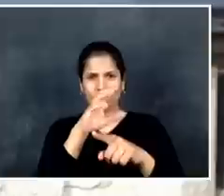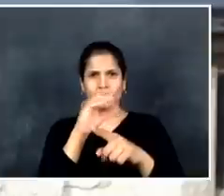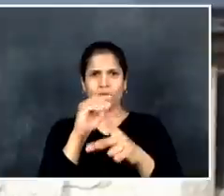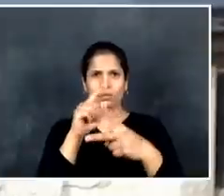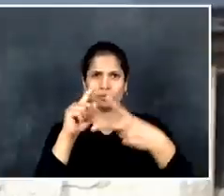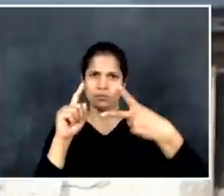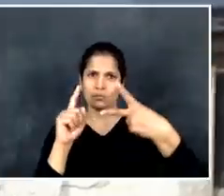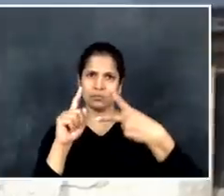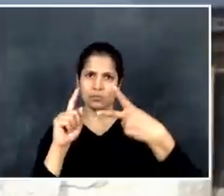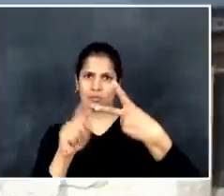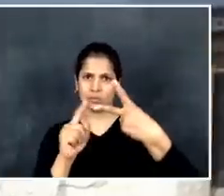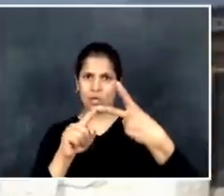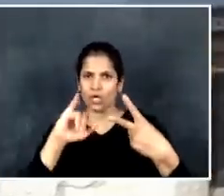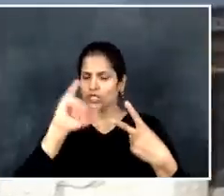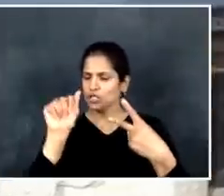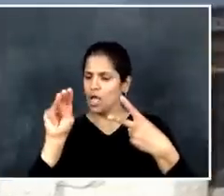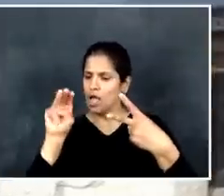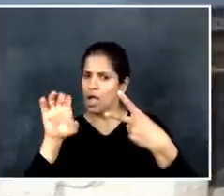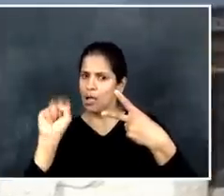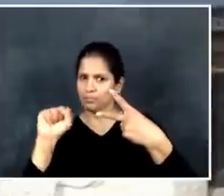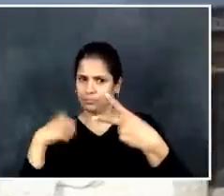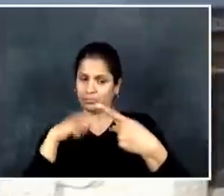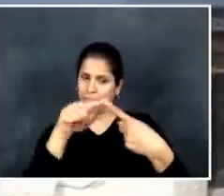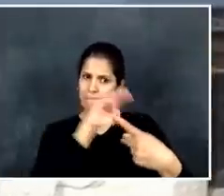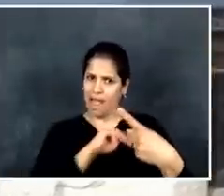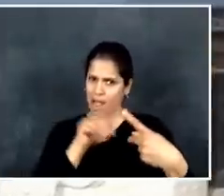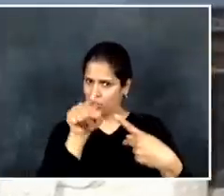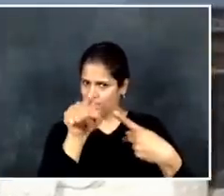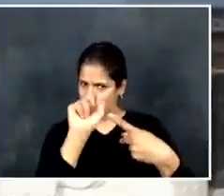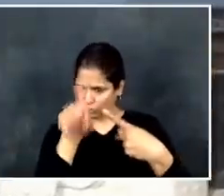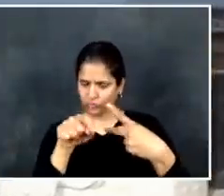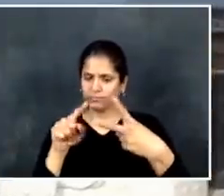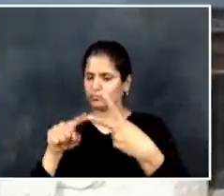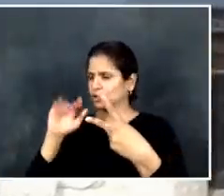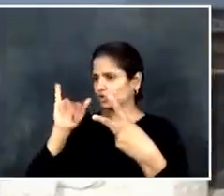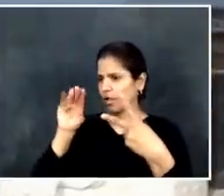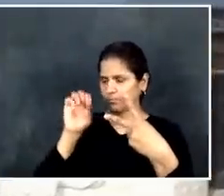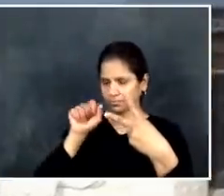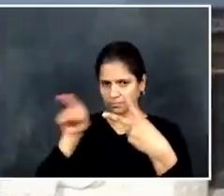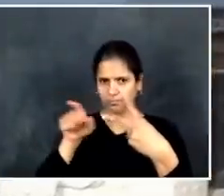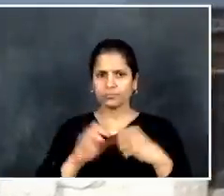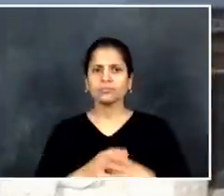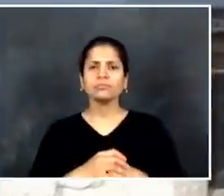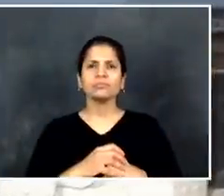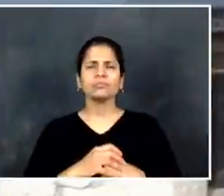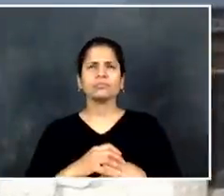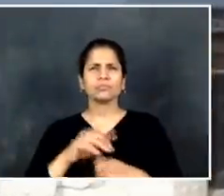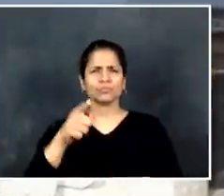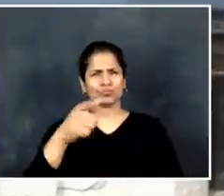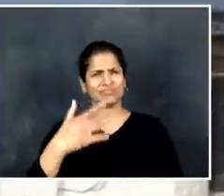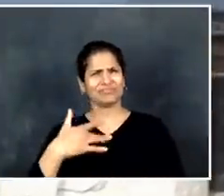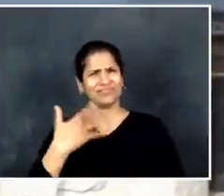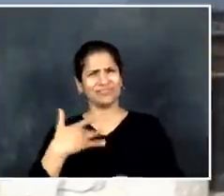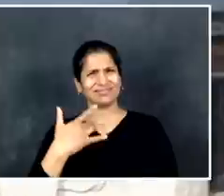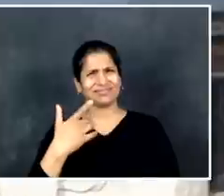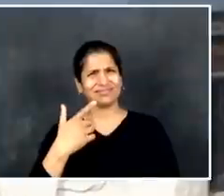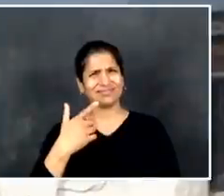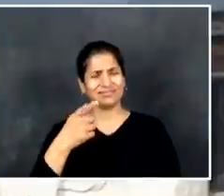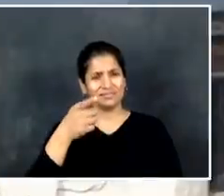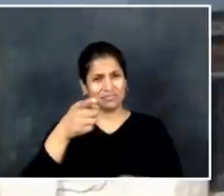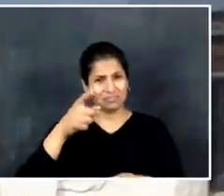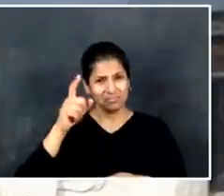this bridge ventilator program going weeks earlier when we were in, you know, more dire need